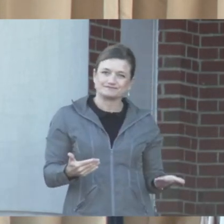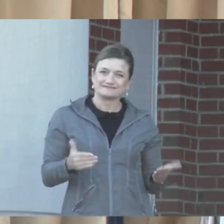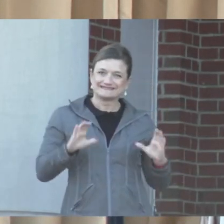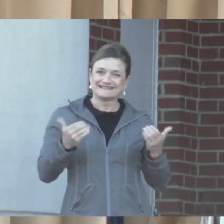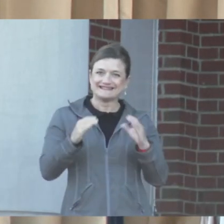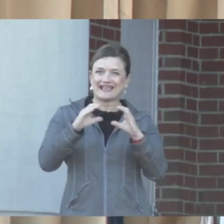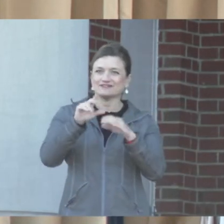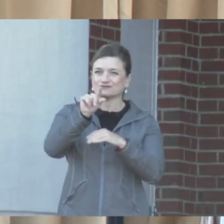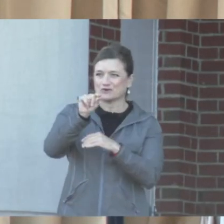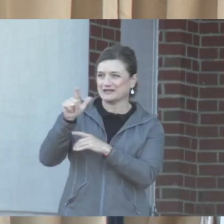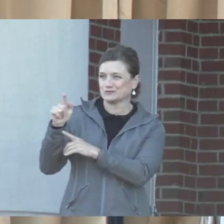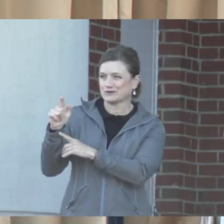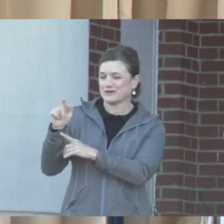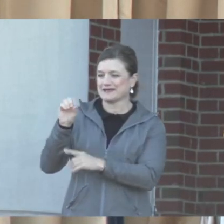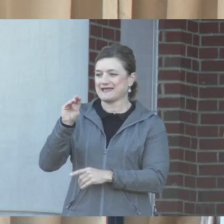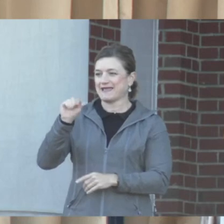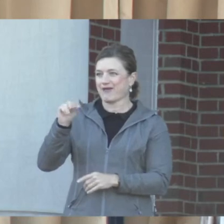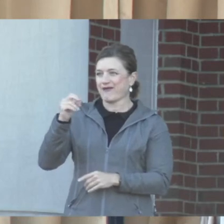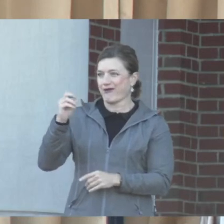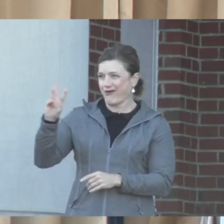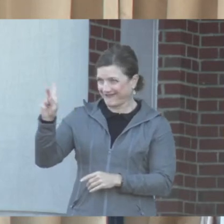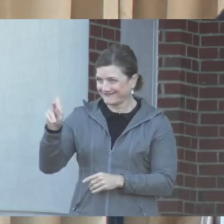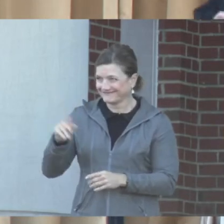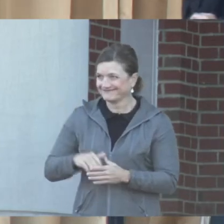of 2021, Emma Hoff.